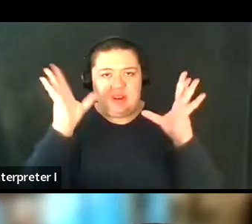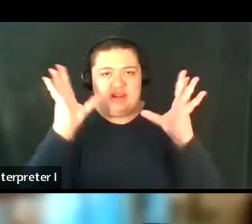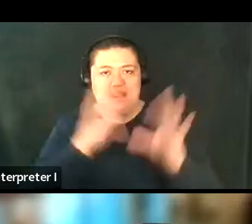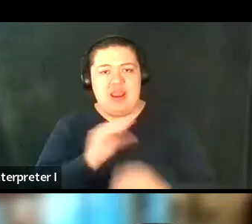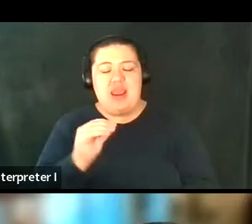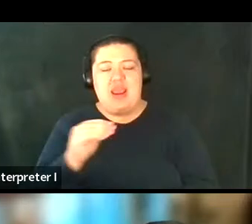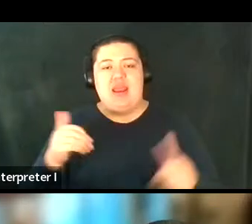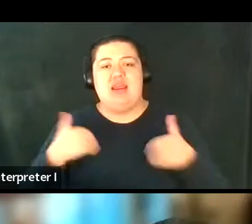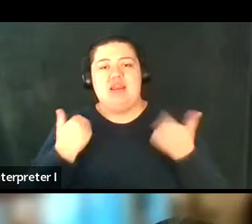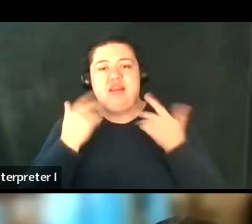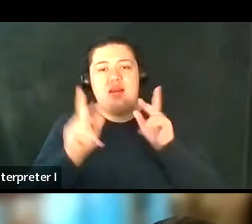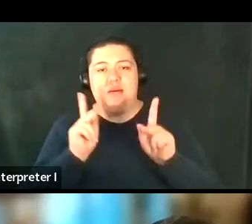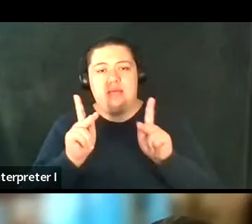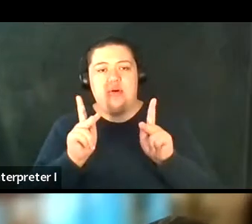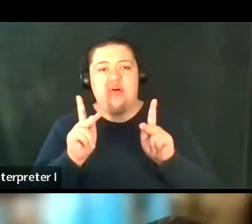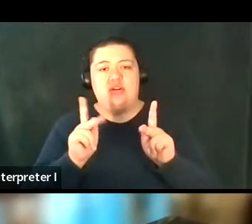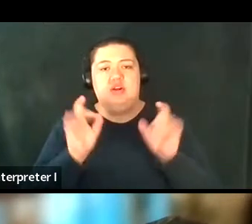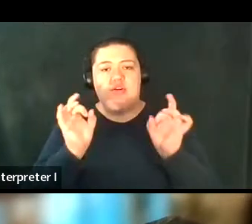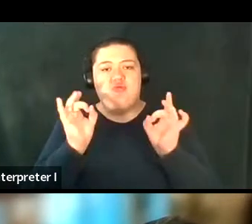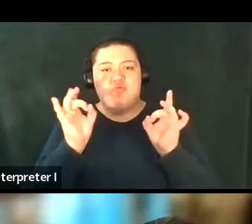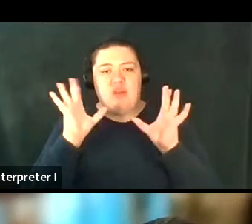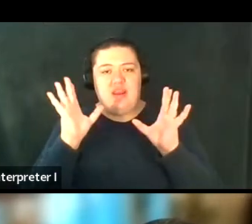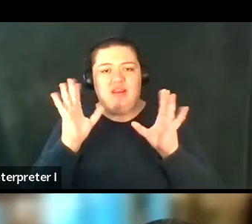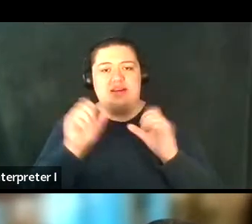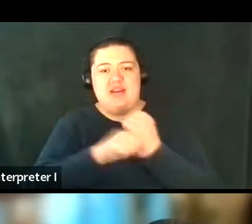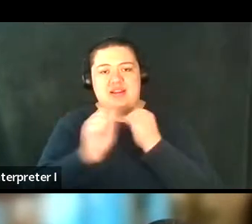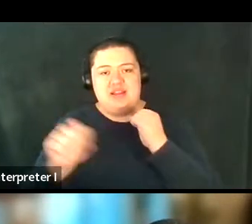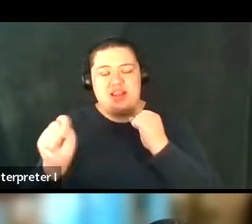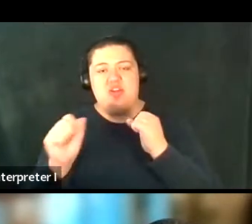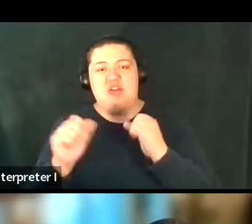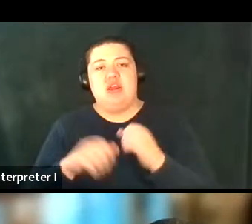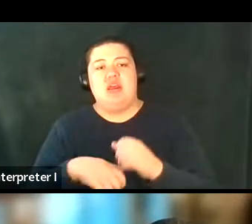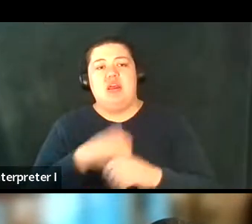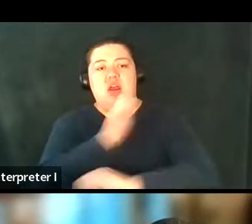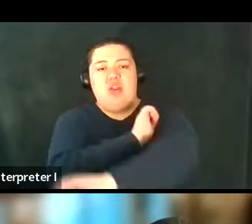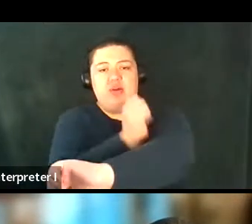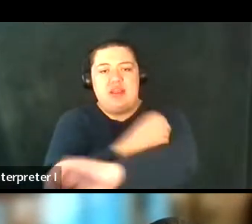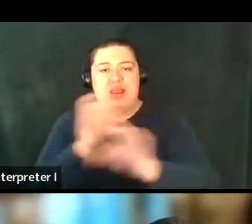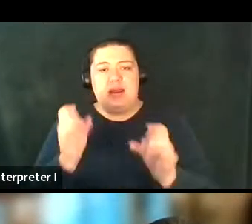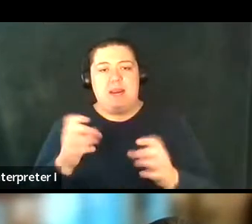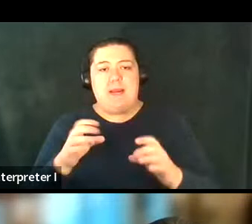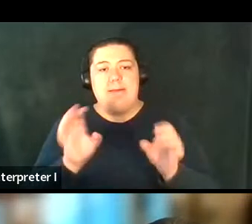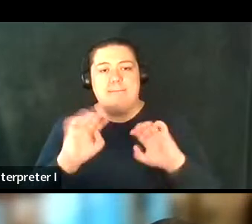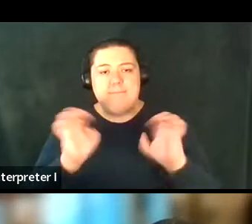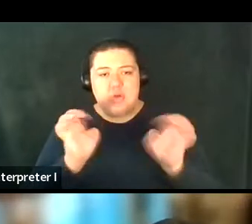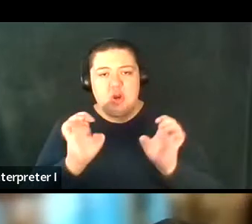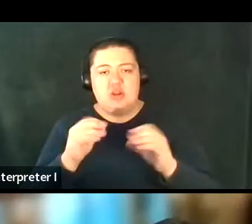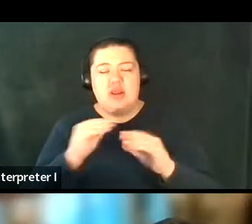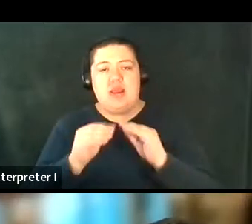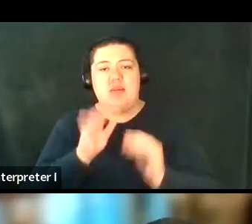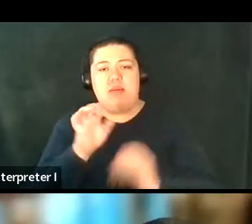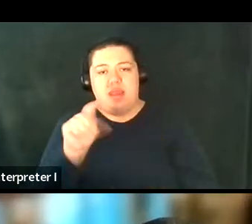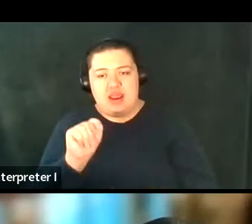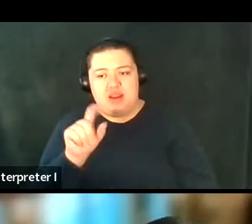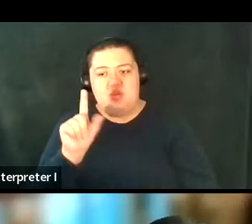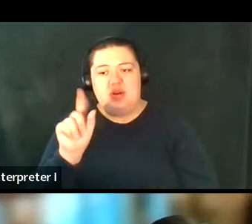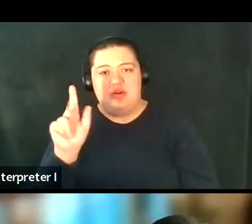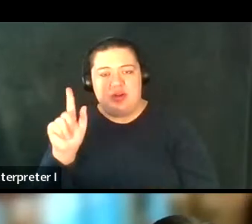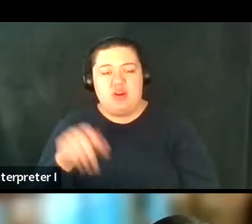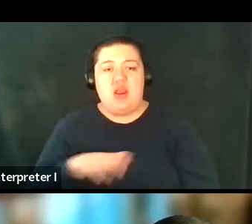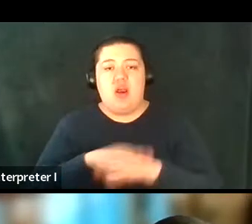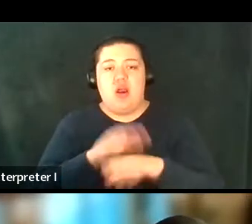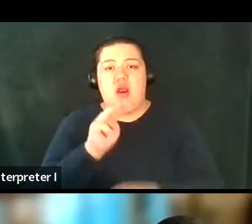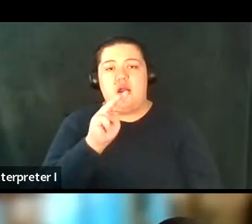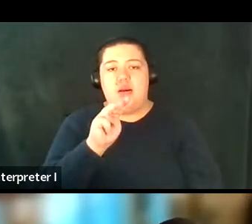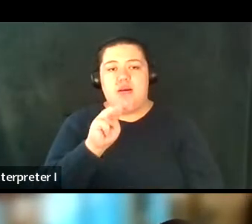juvenile crime public emergencies extension authorization emergency amendment act of 2023. On November 13th, 2023, the mayor